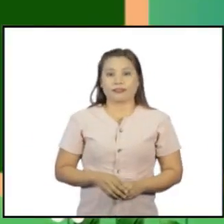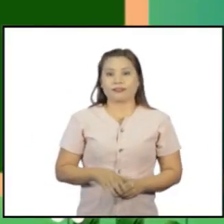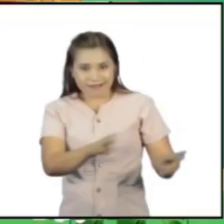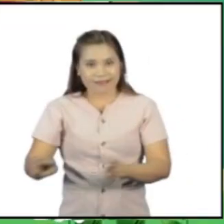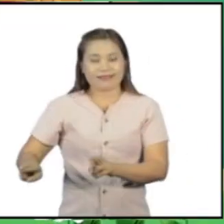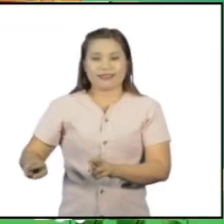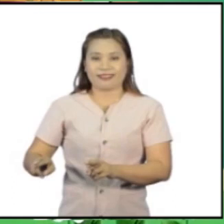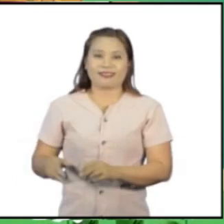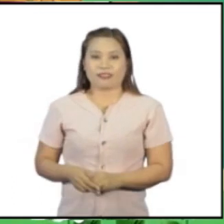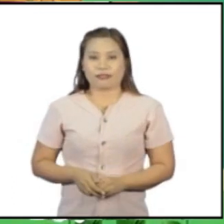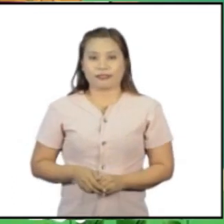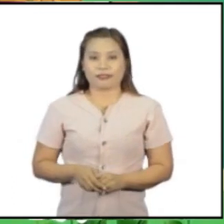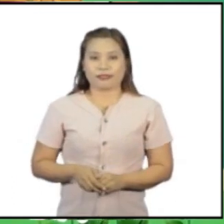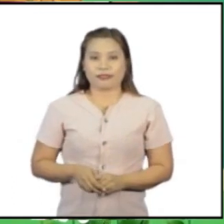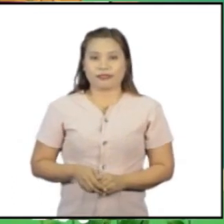Are you ready?